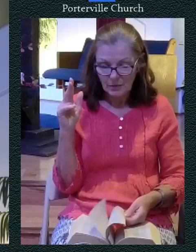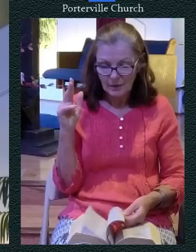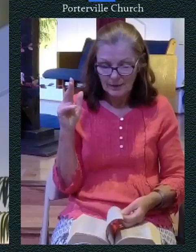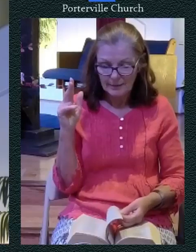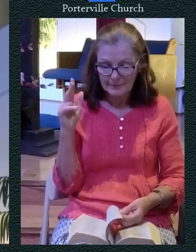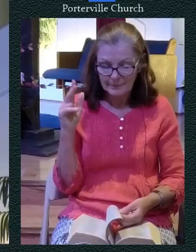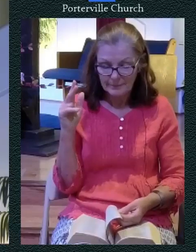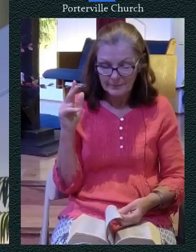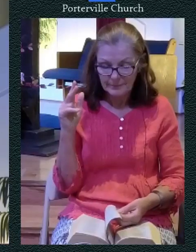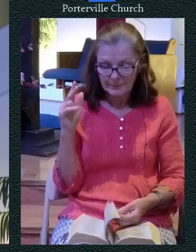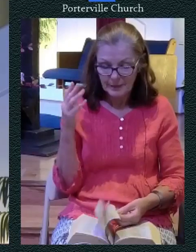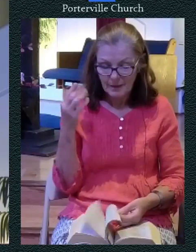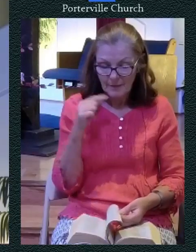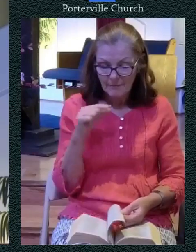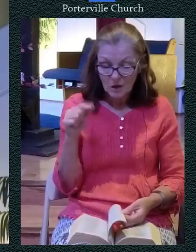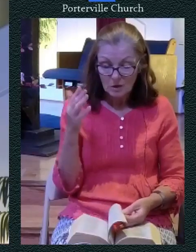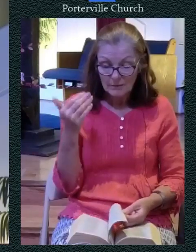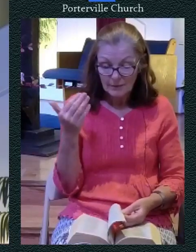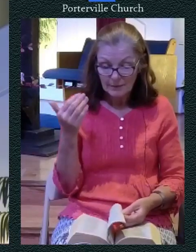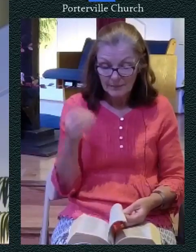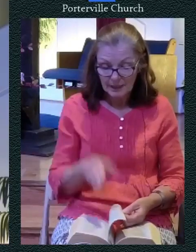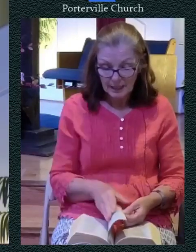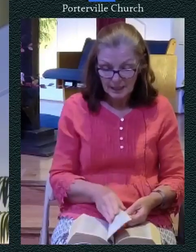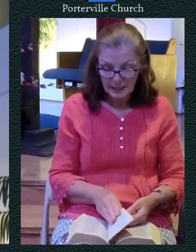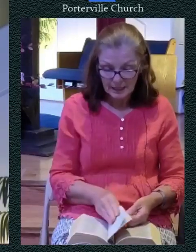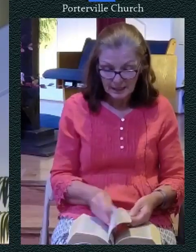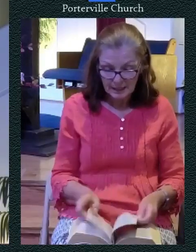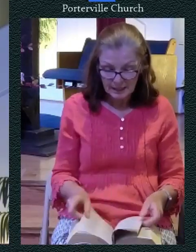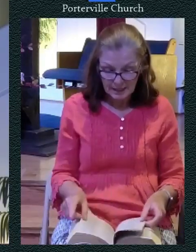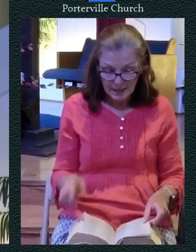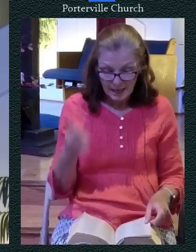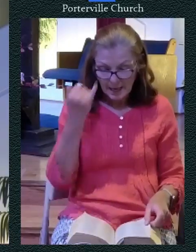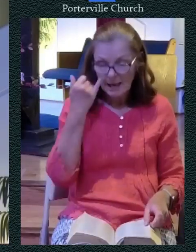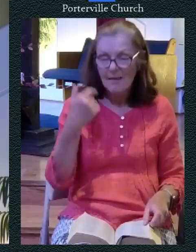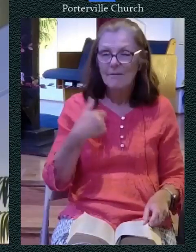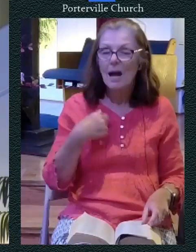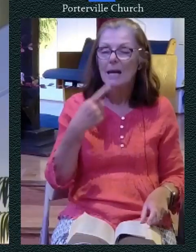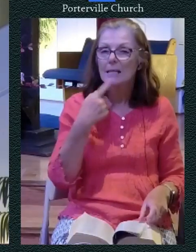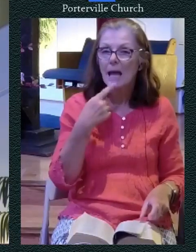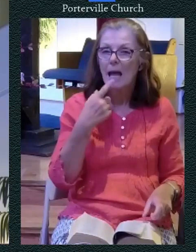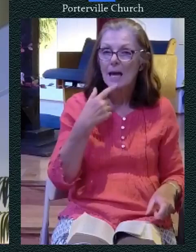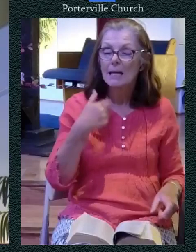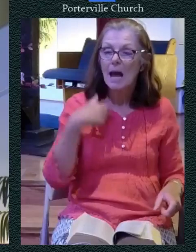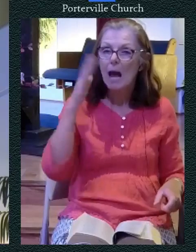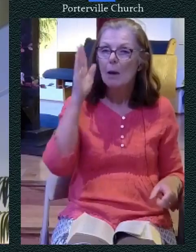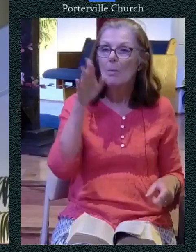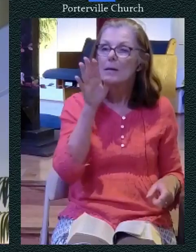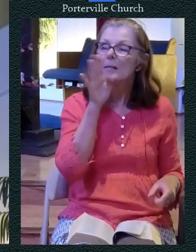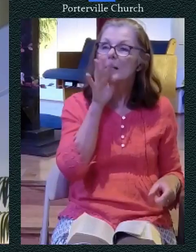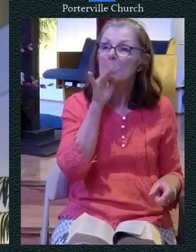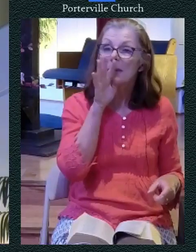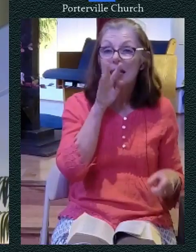verse 15 there. If I had said, I will speak thus.